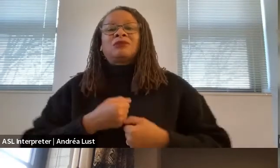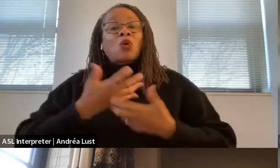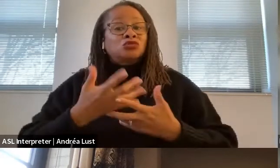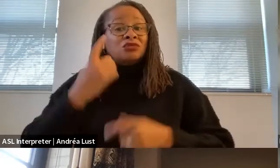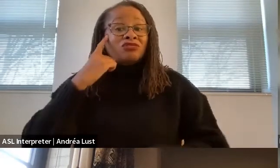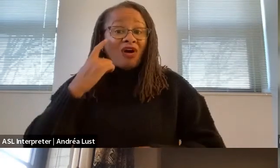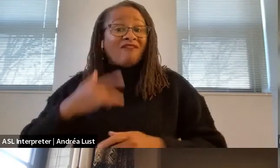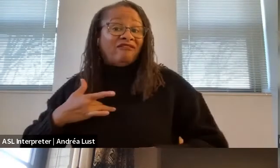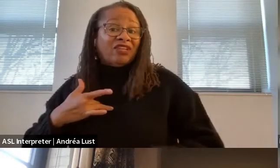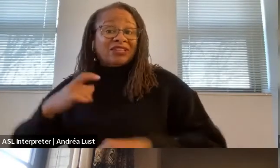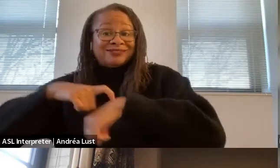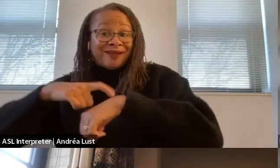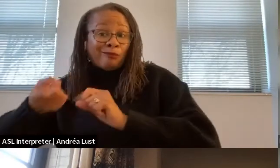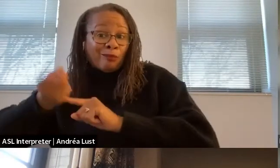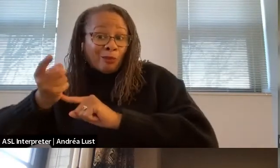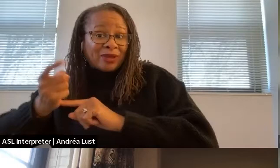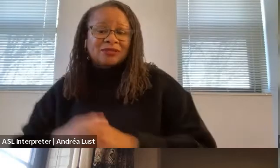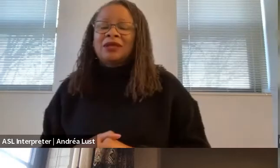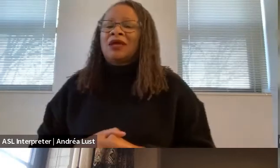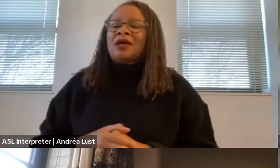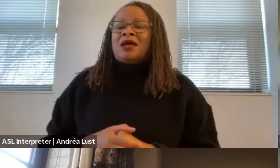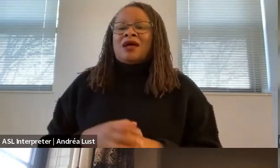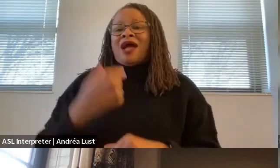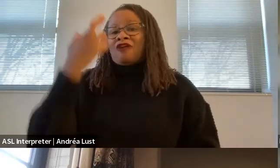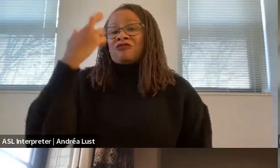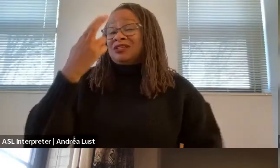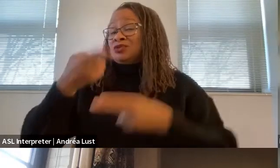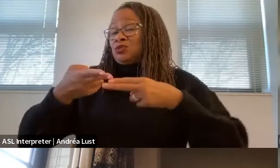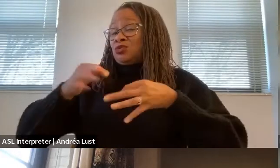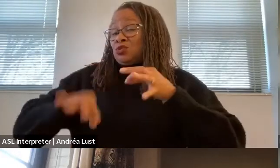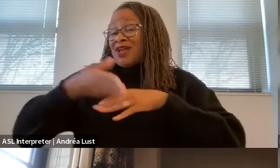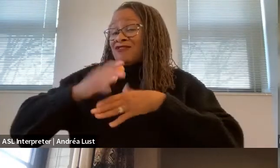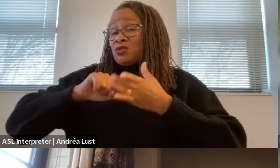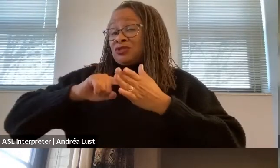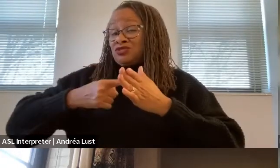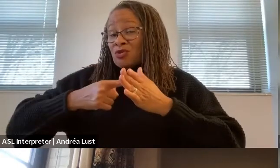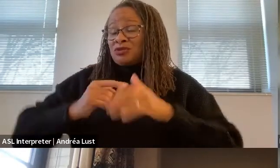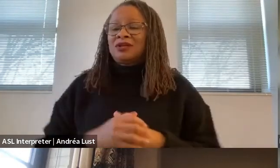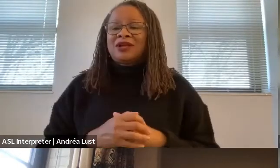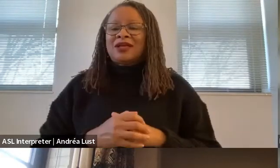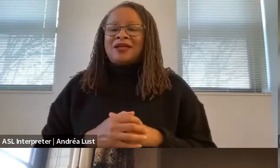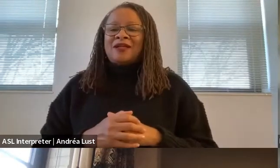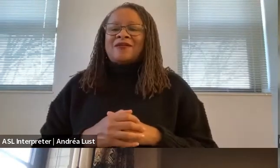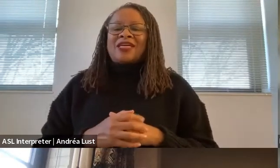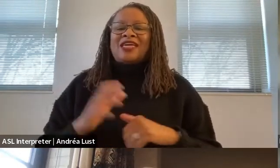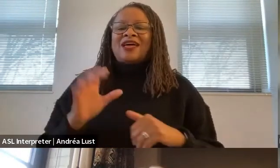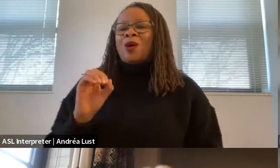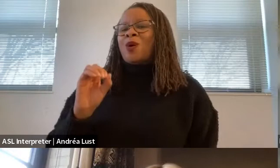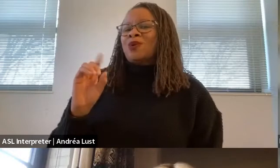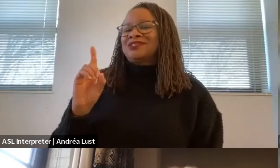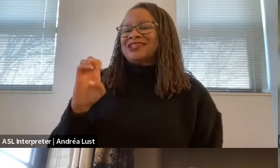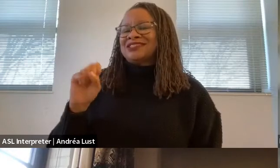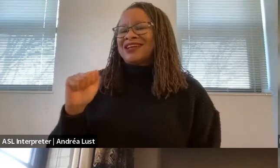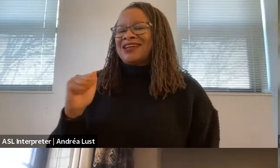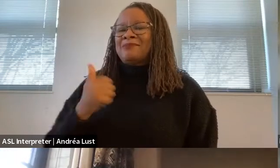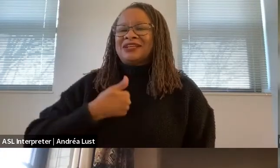I realized, I think shortly after we started, that Odessa and we hadn't talked that much. And